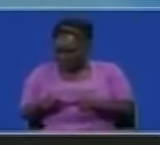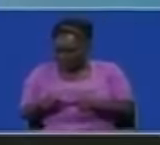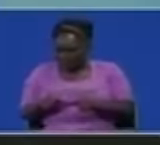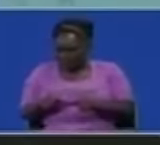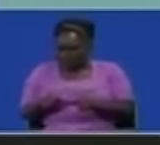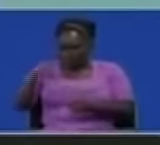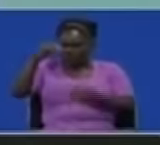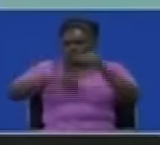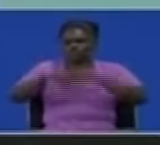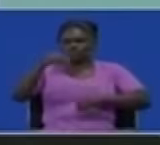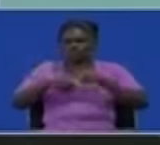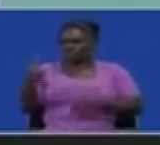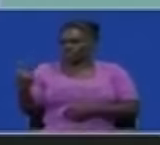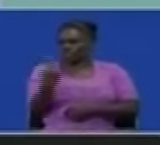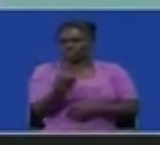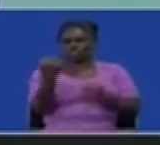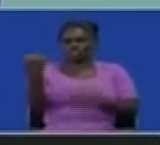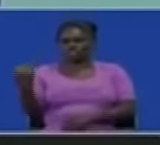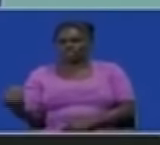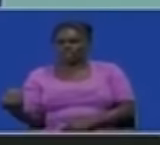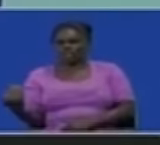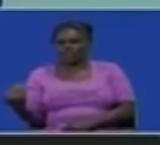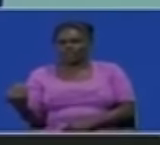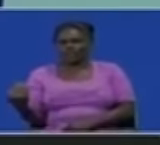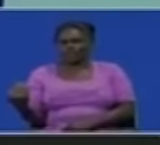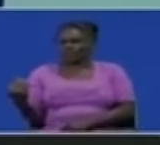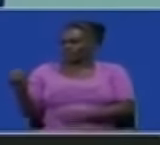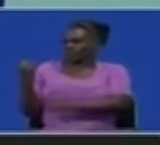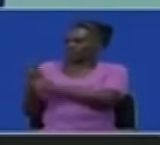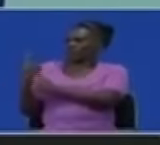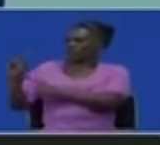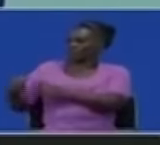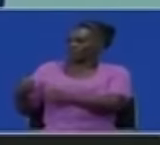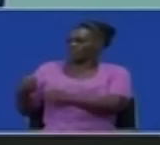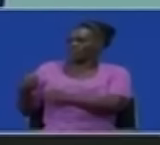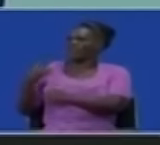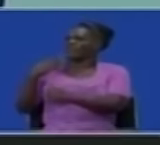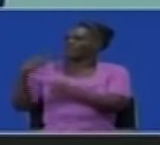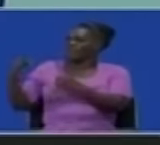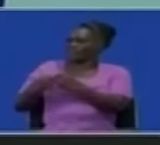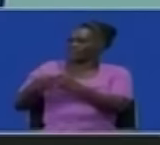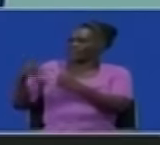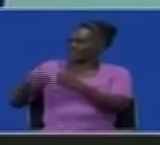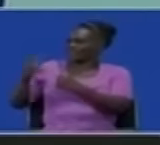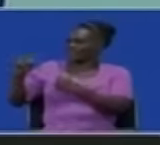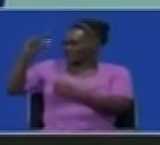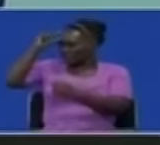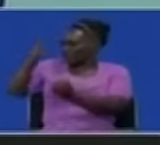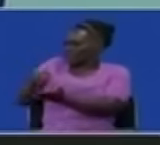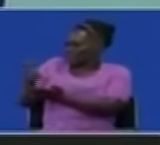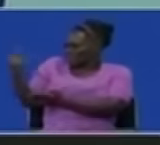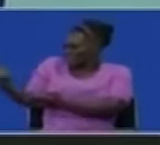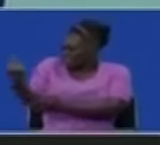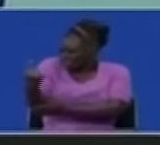its contribution to every student. So this is the per capita figure of 12,860 given by the government per